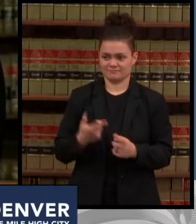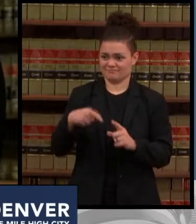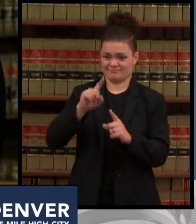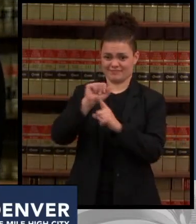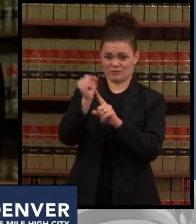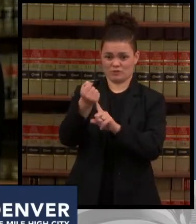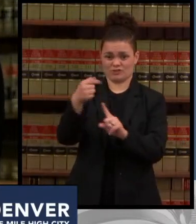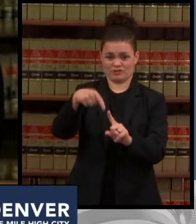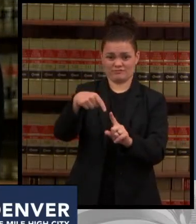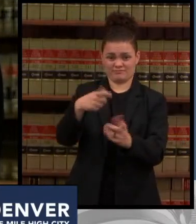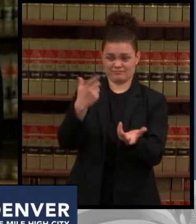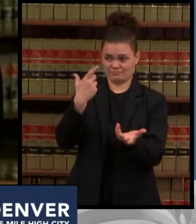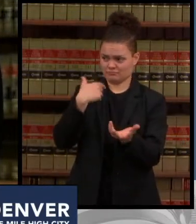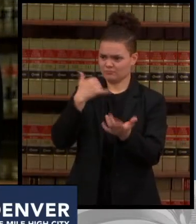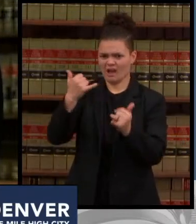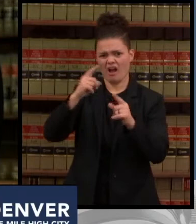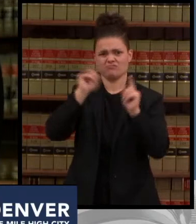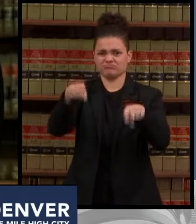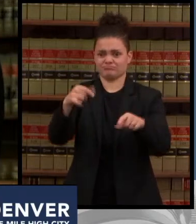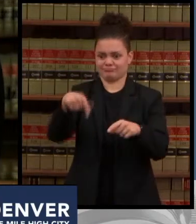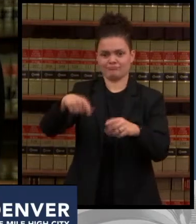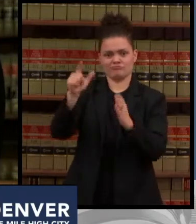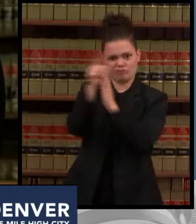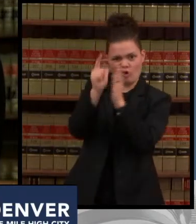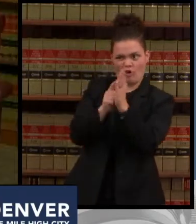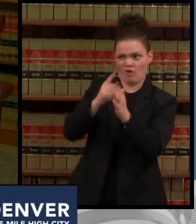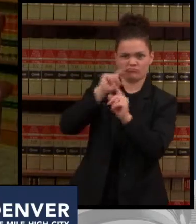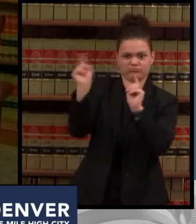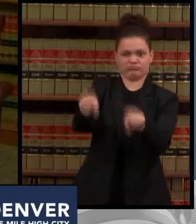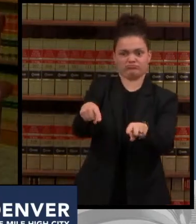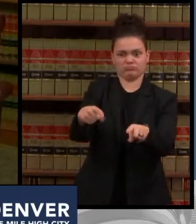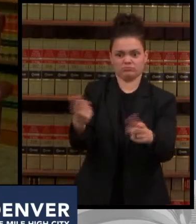I think we're going to see some important differences.